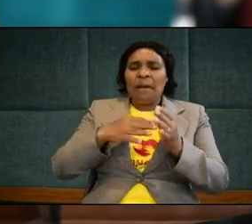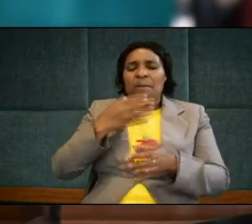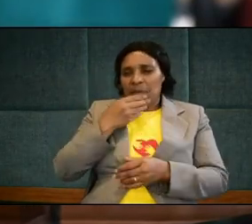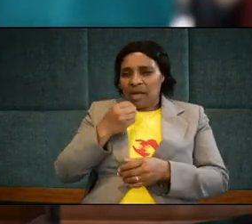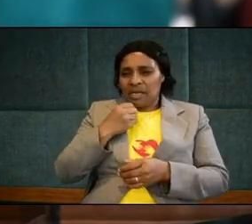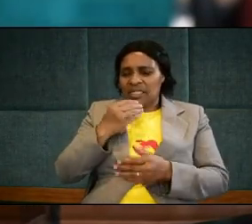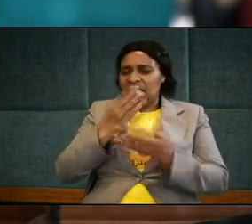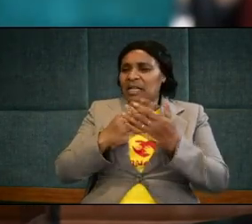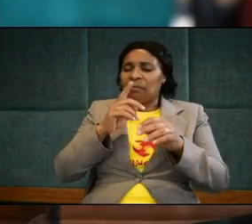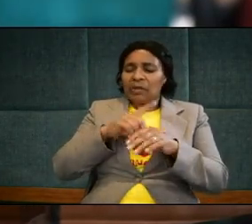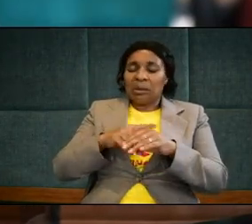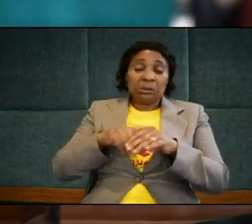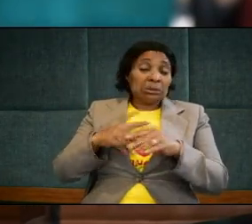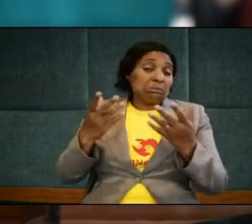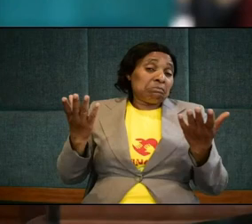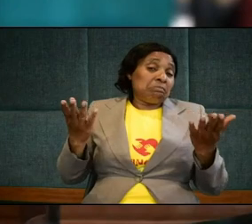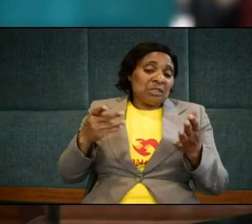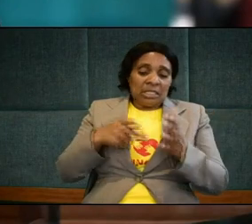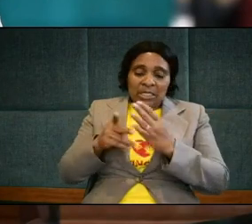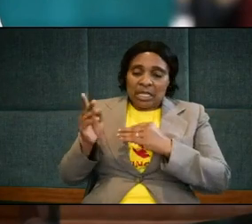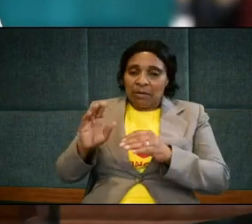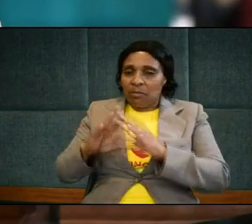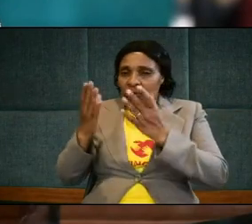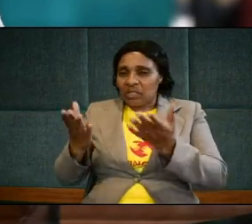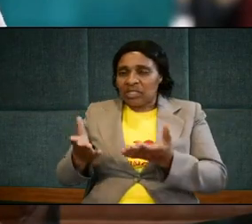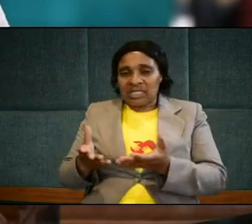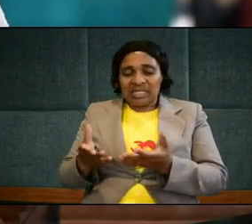Sometimes when Ramos would sell books,